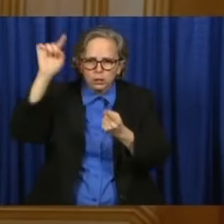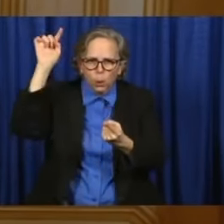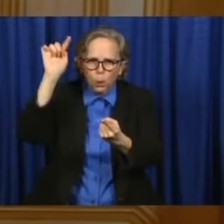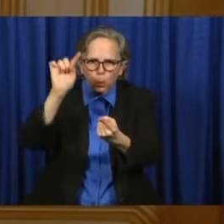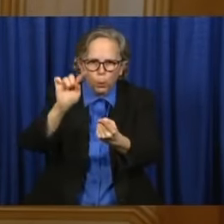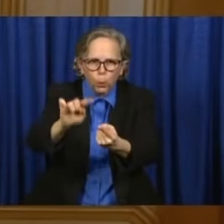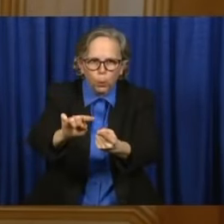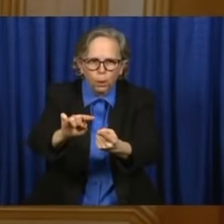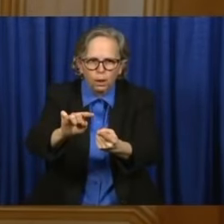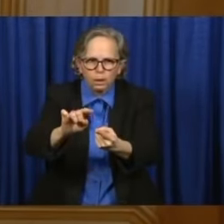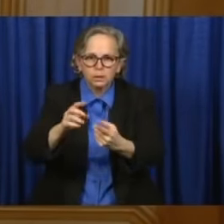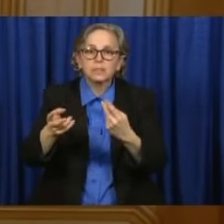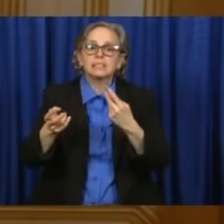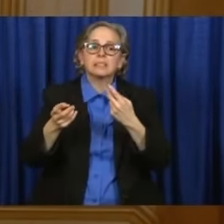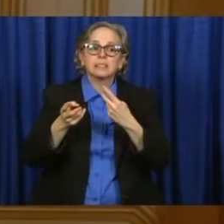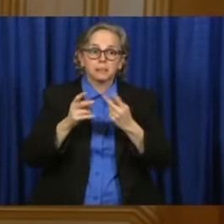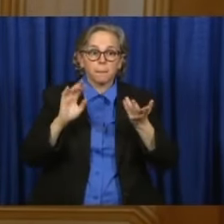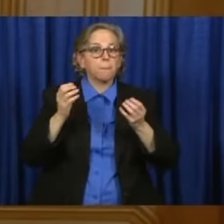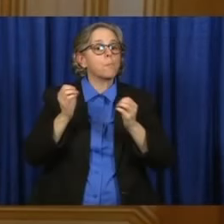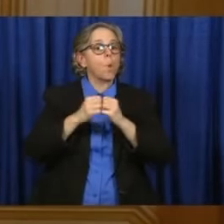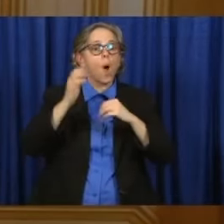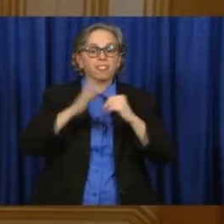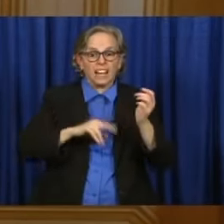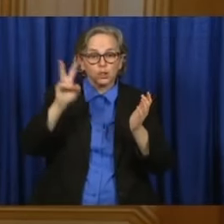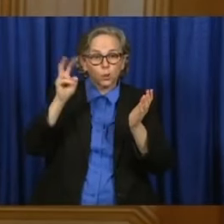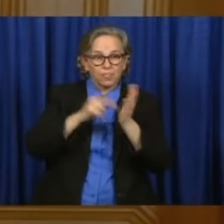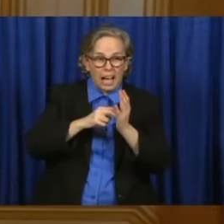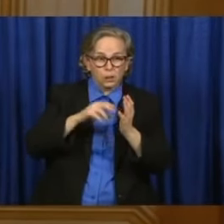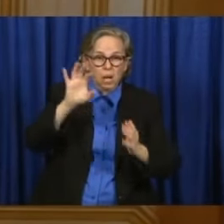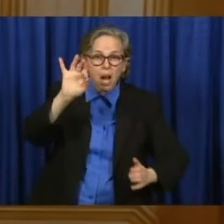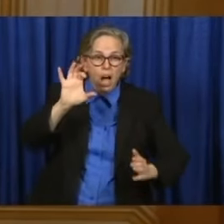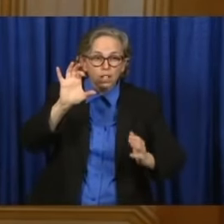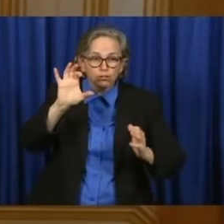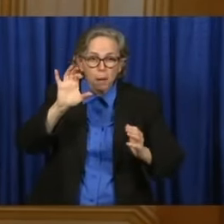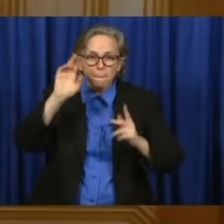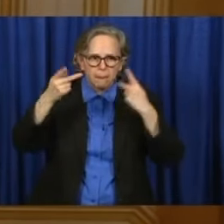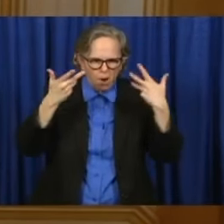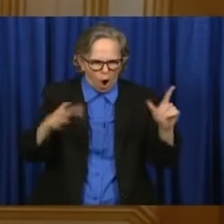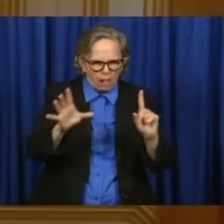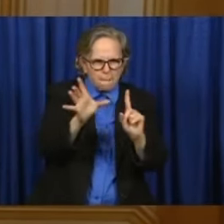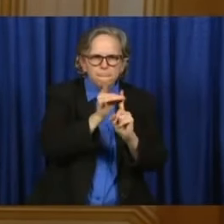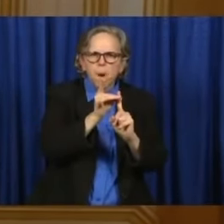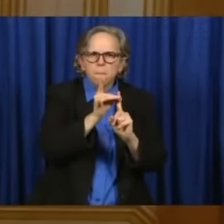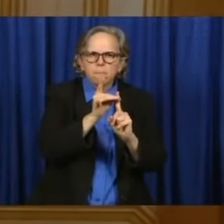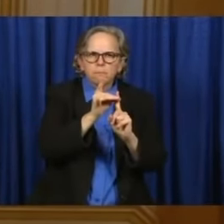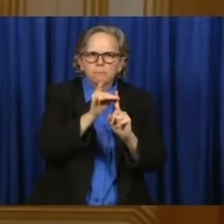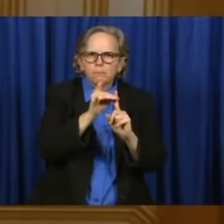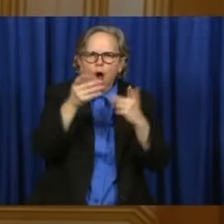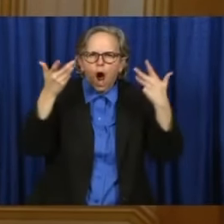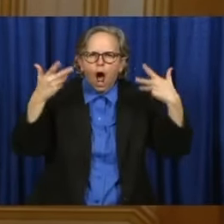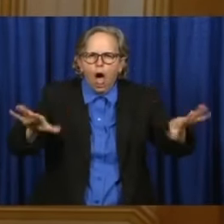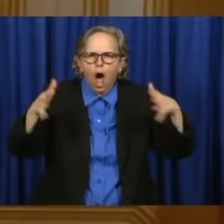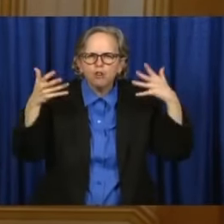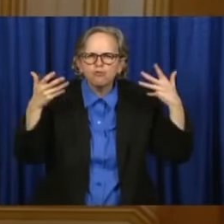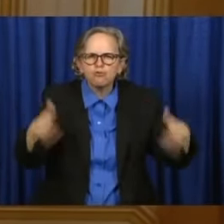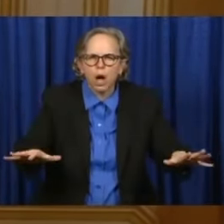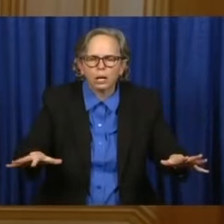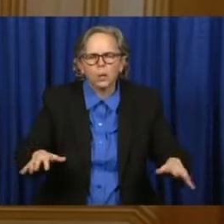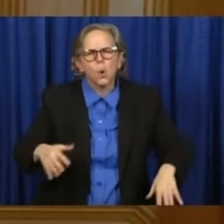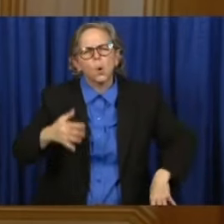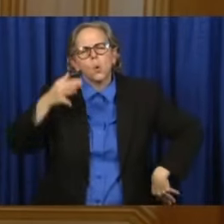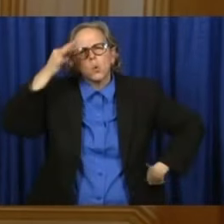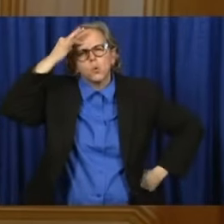2,900 of our fellow Ohioans we know now have, in fact, been infected.